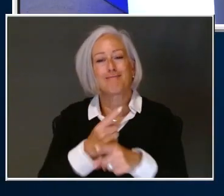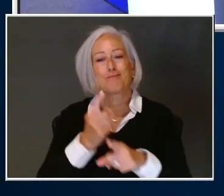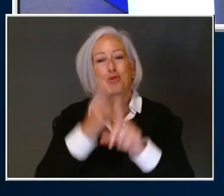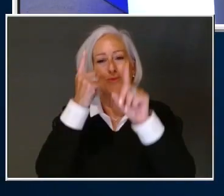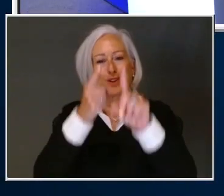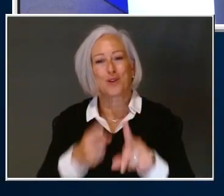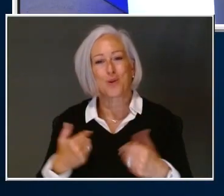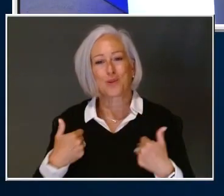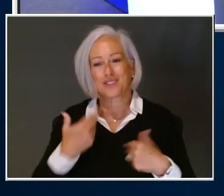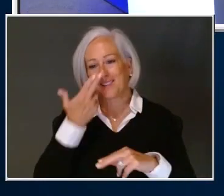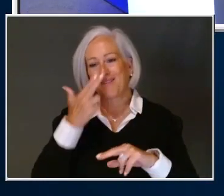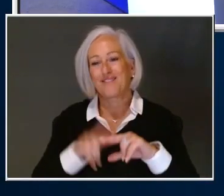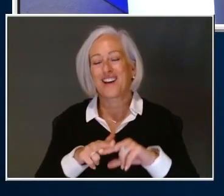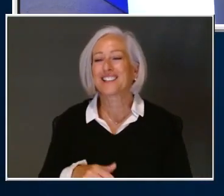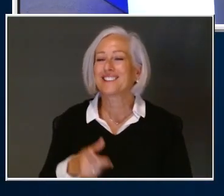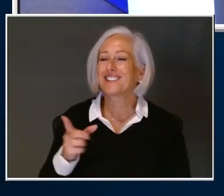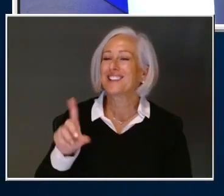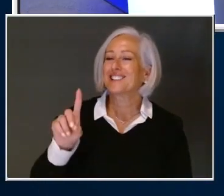Dr. Randall, final thoughts.